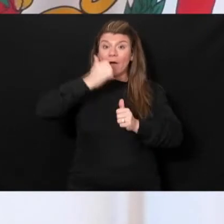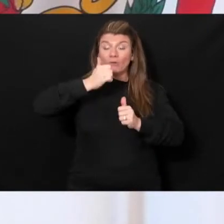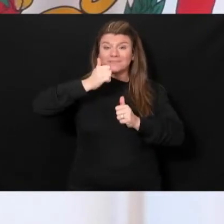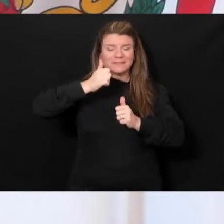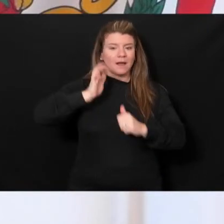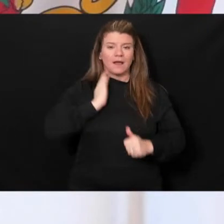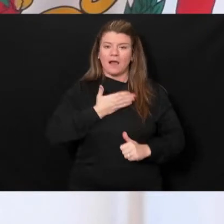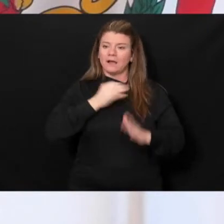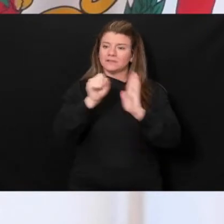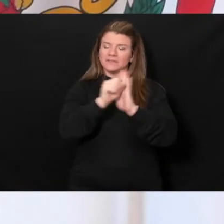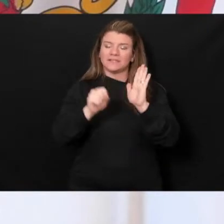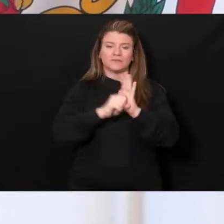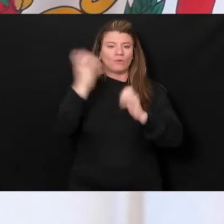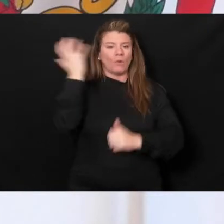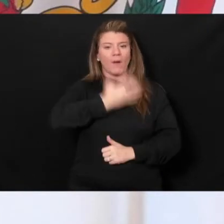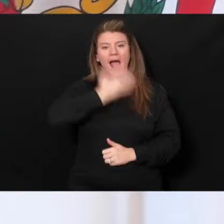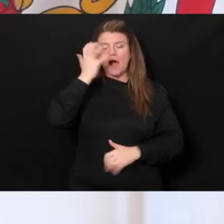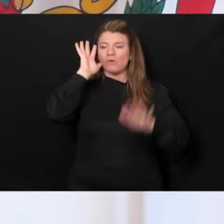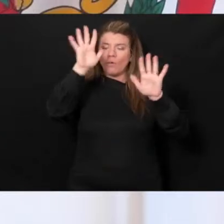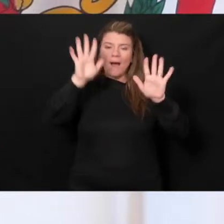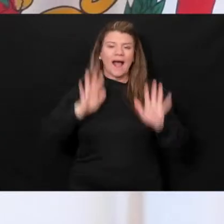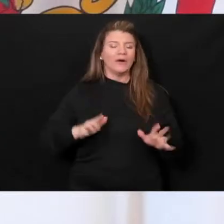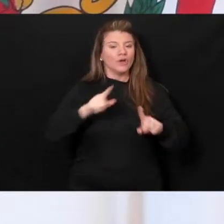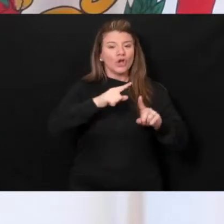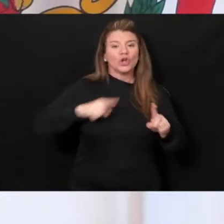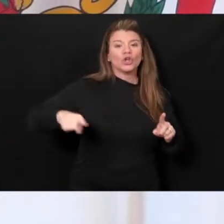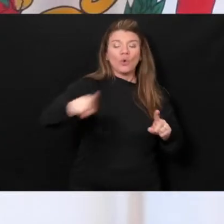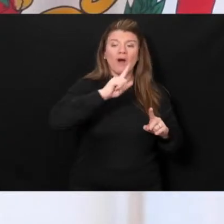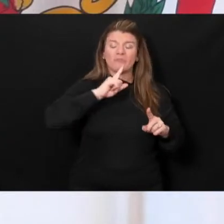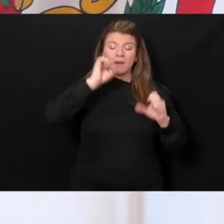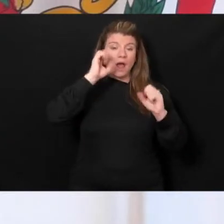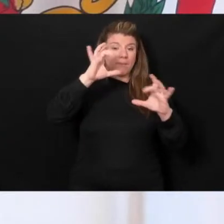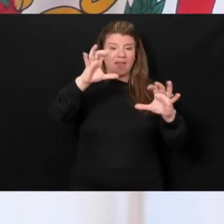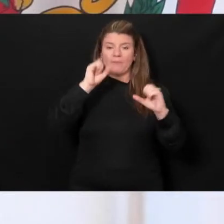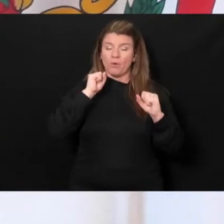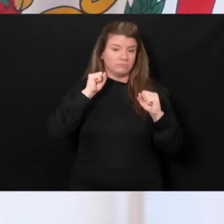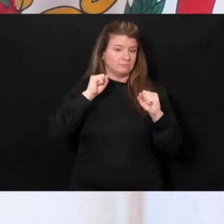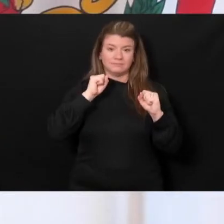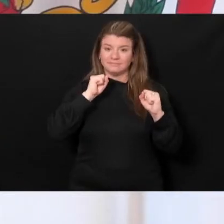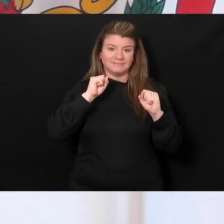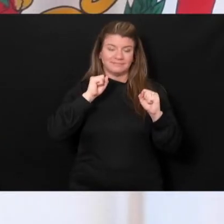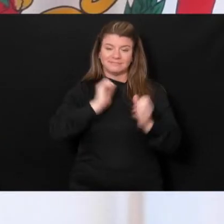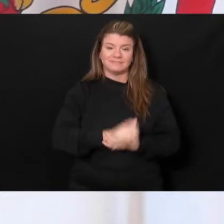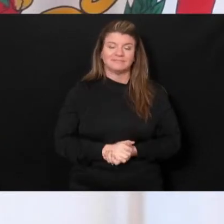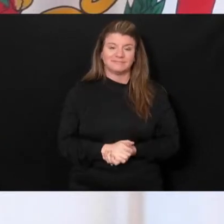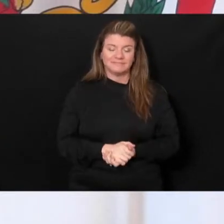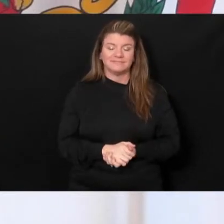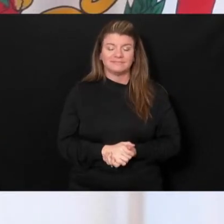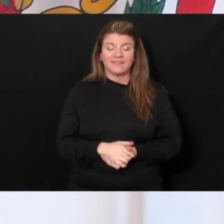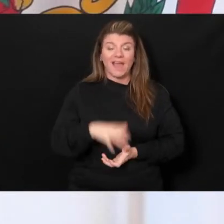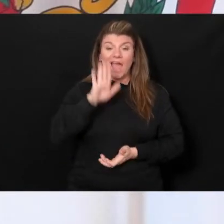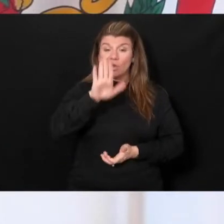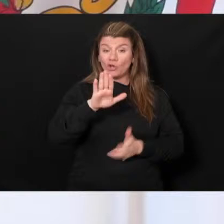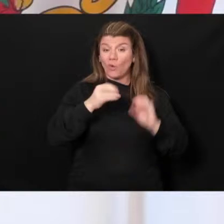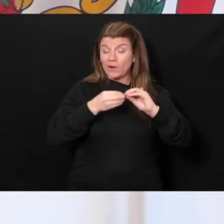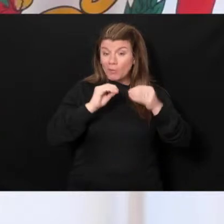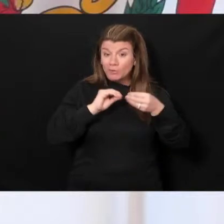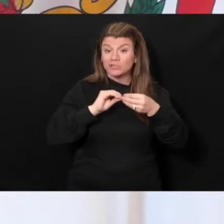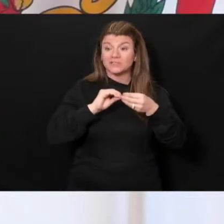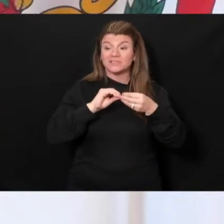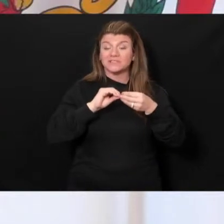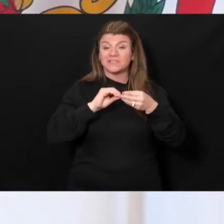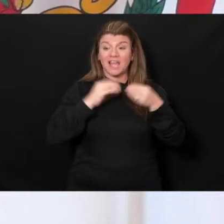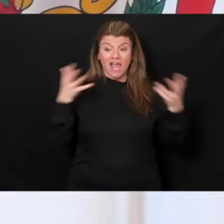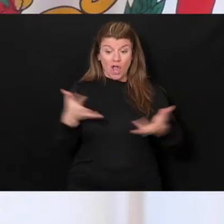state, what a state. You have been unbelievable, and your numbers and what